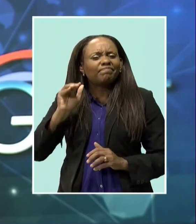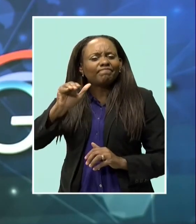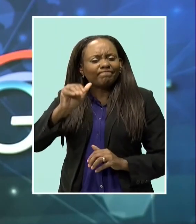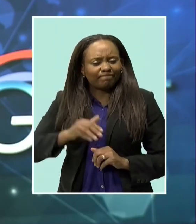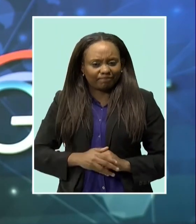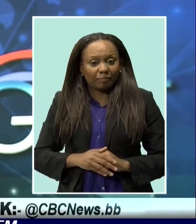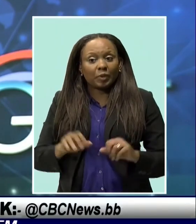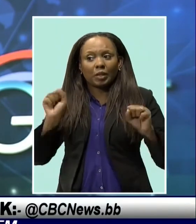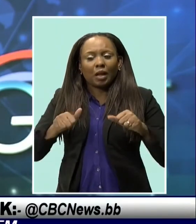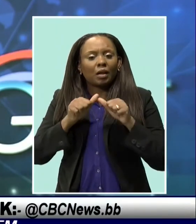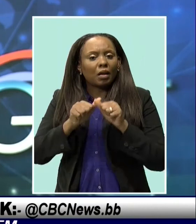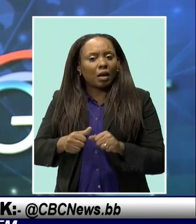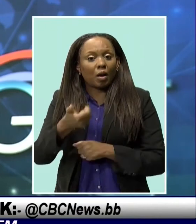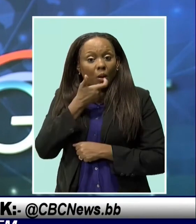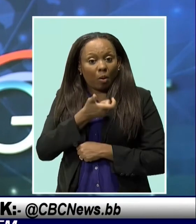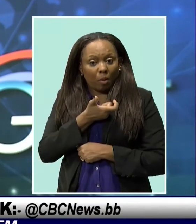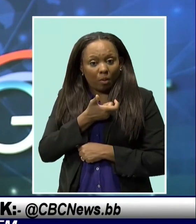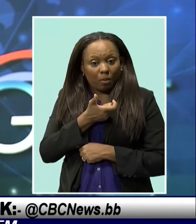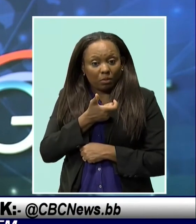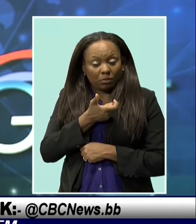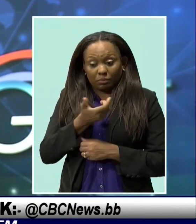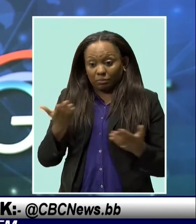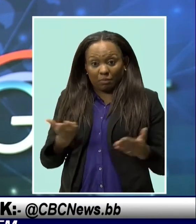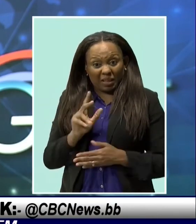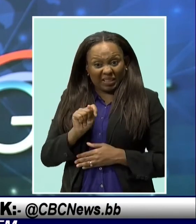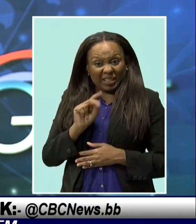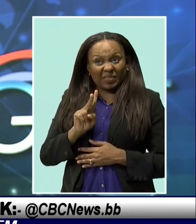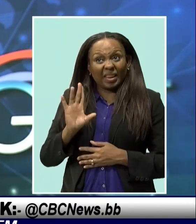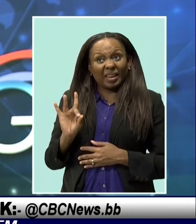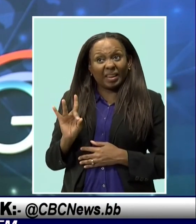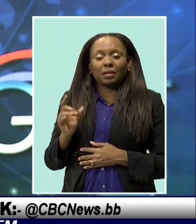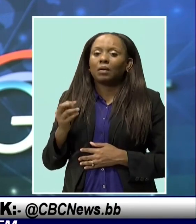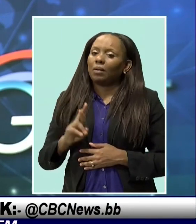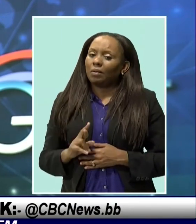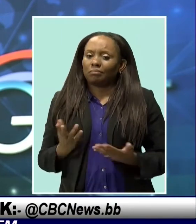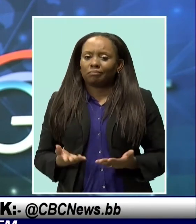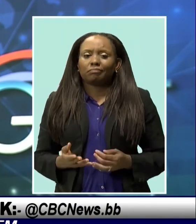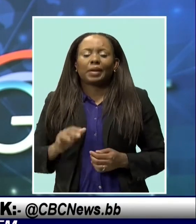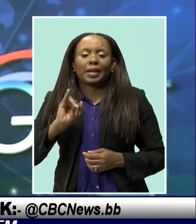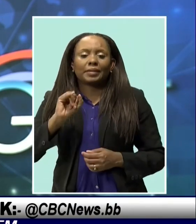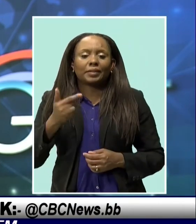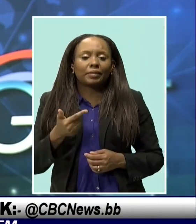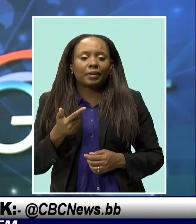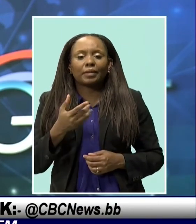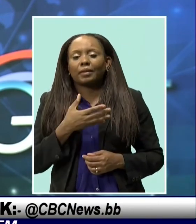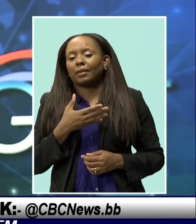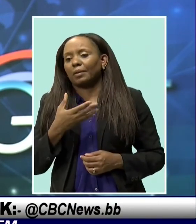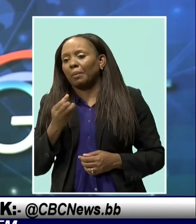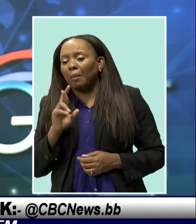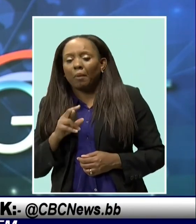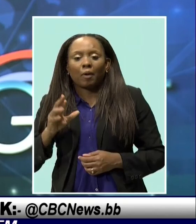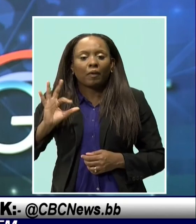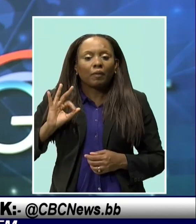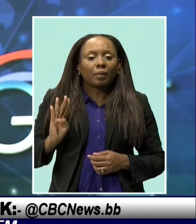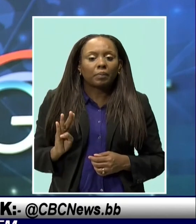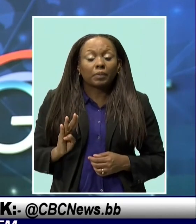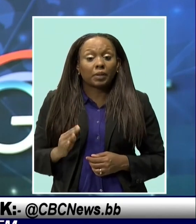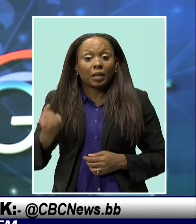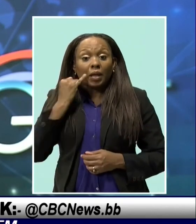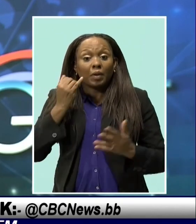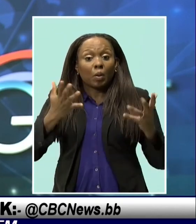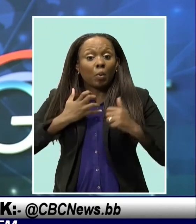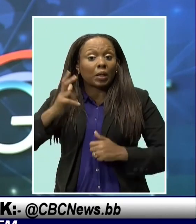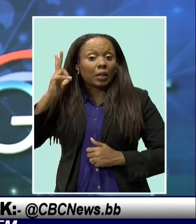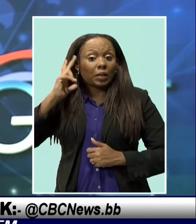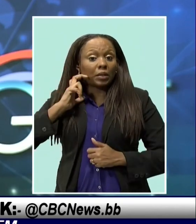for you to continue following us here on TV8. You can also get more news on our social media platforms. We're on Instagram at CBC